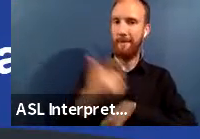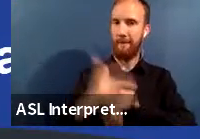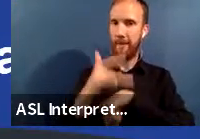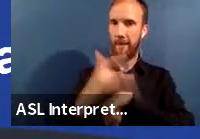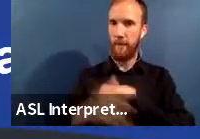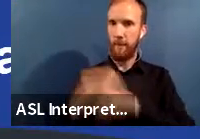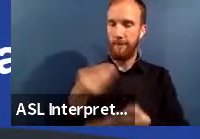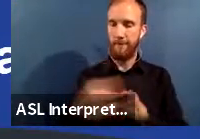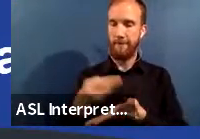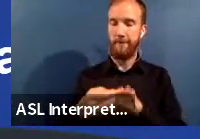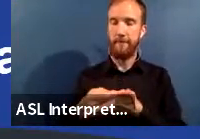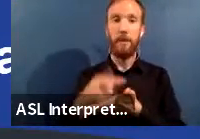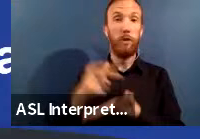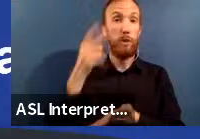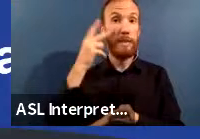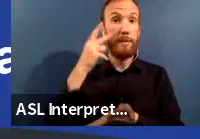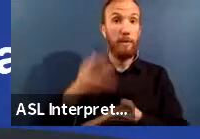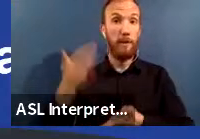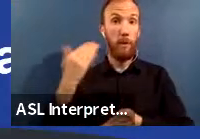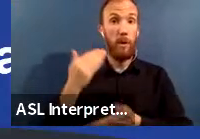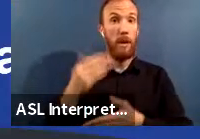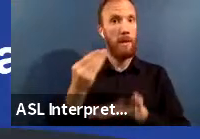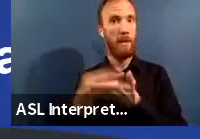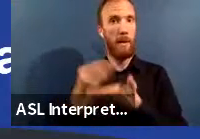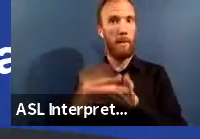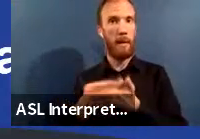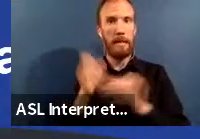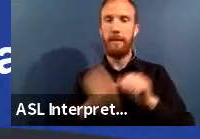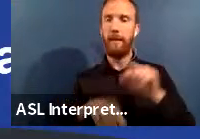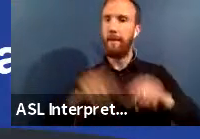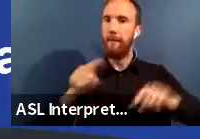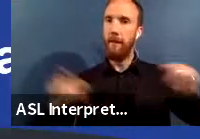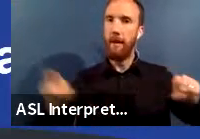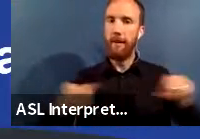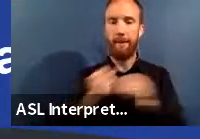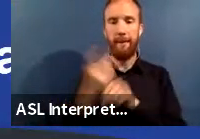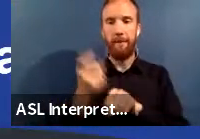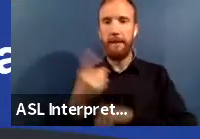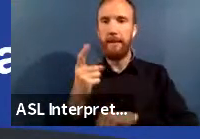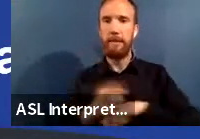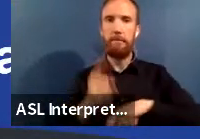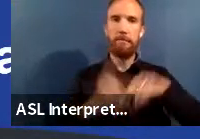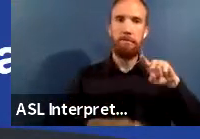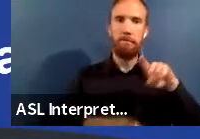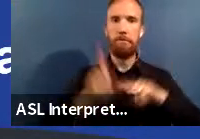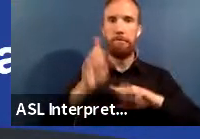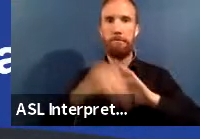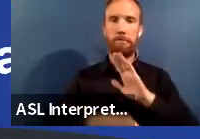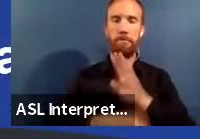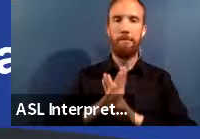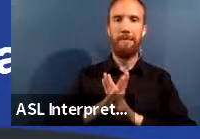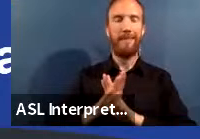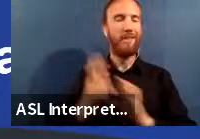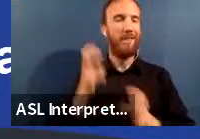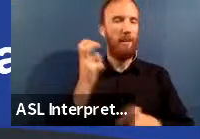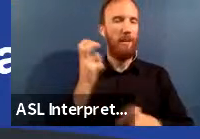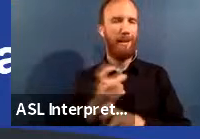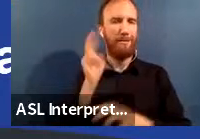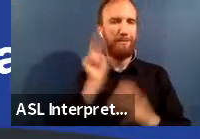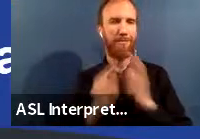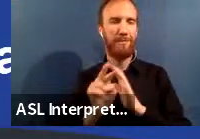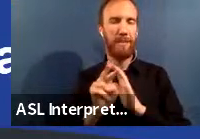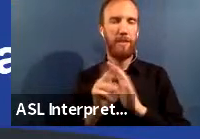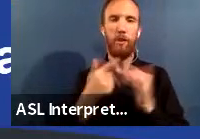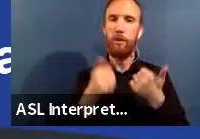earlier slide, this can vary greatly from year to year, which makes planning difficult. Our building needs are based on the most recent facilities